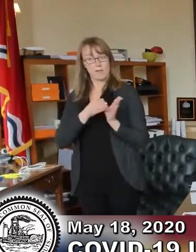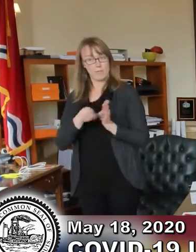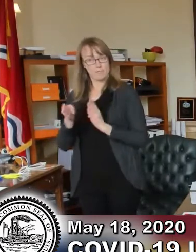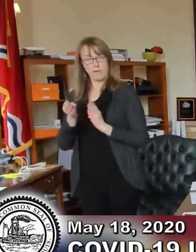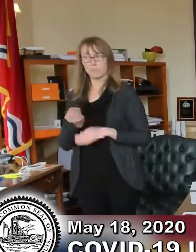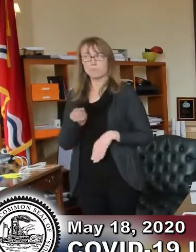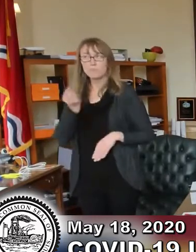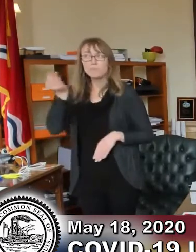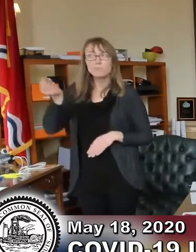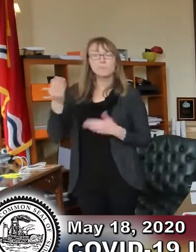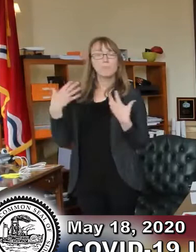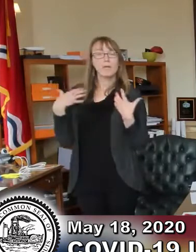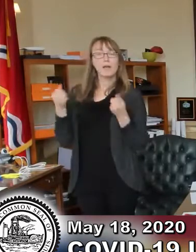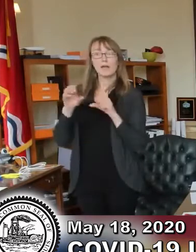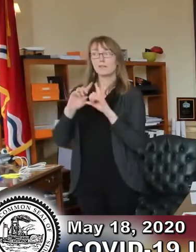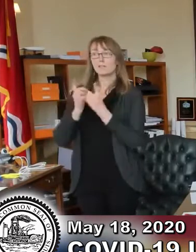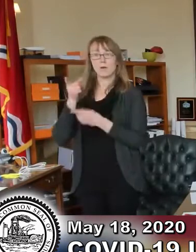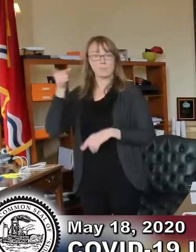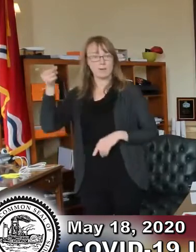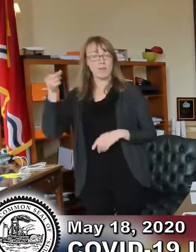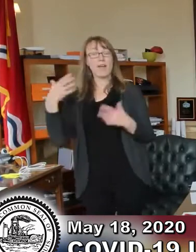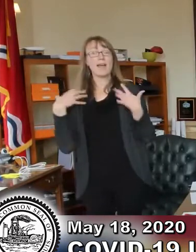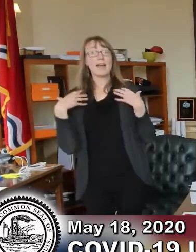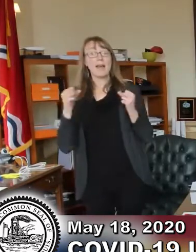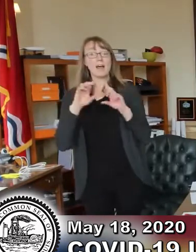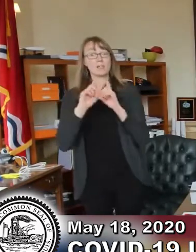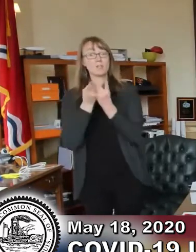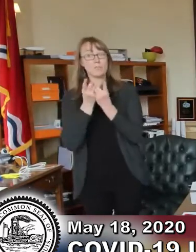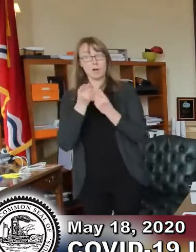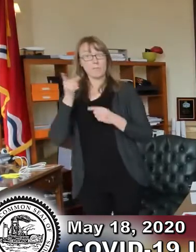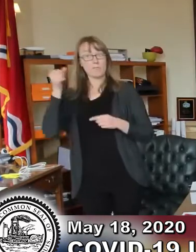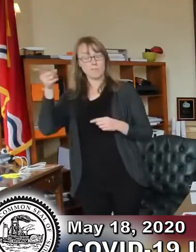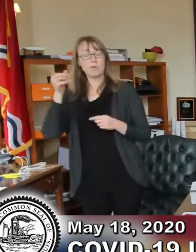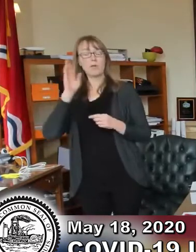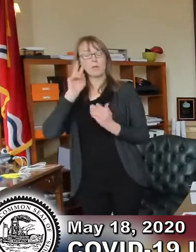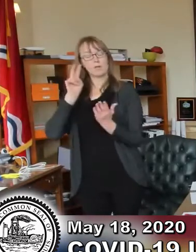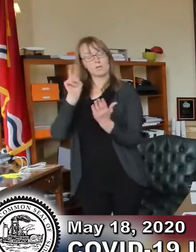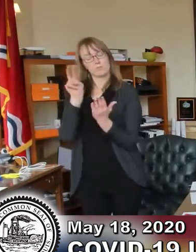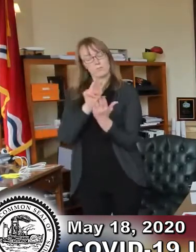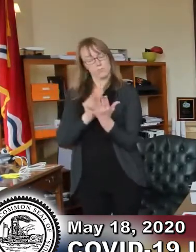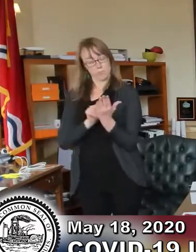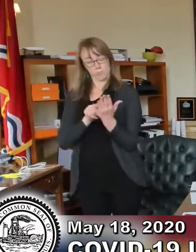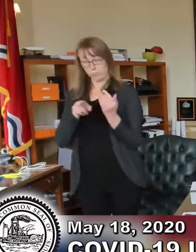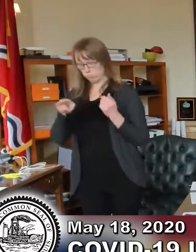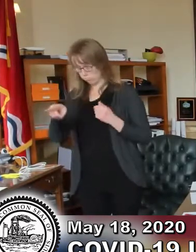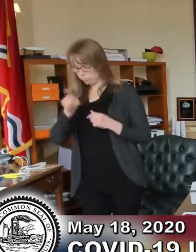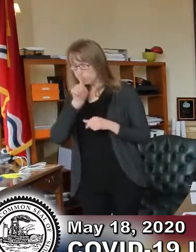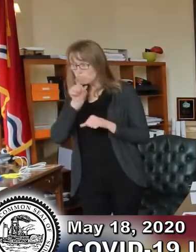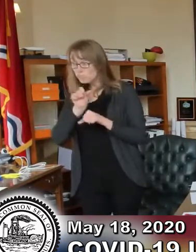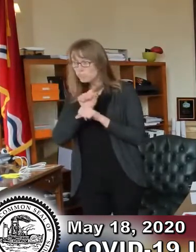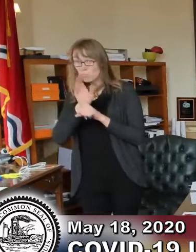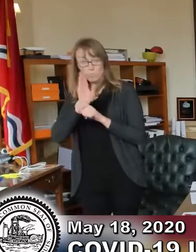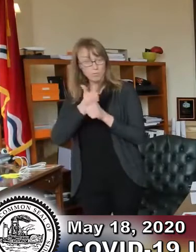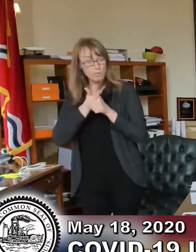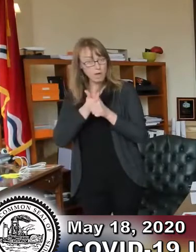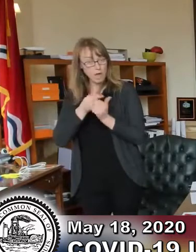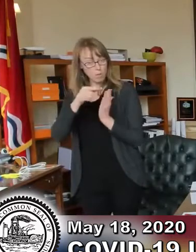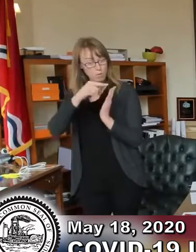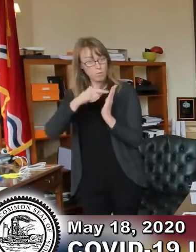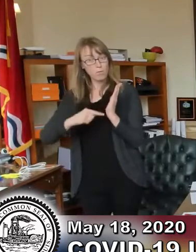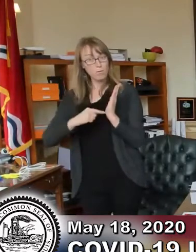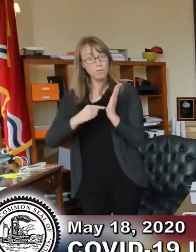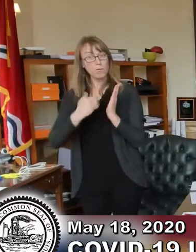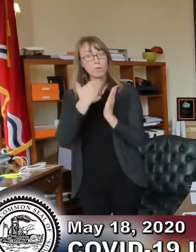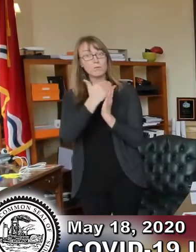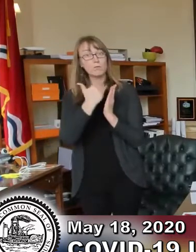approved, assuming they agree to follow the general guidelines, follow their plan, and with an